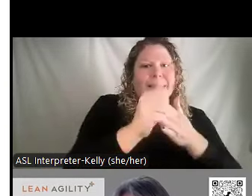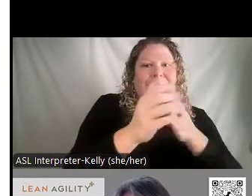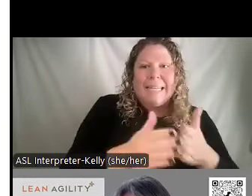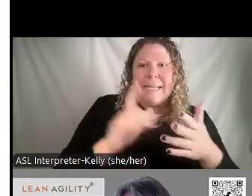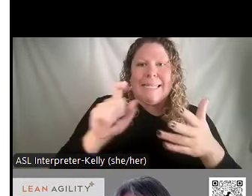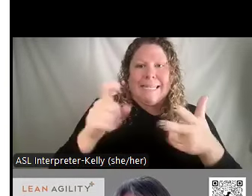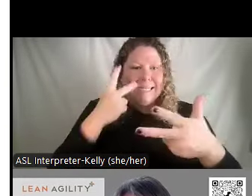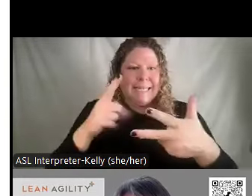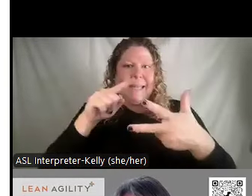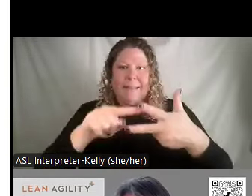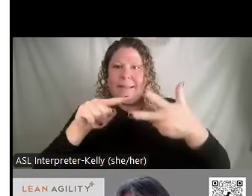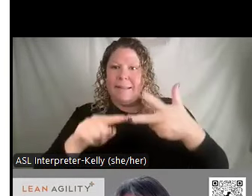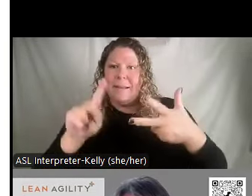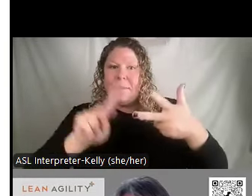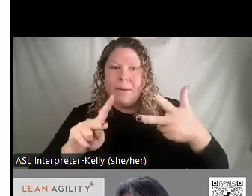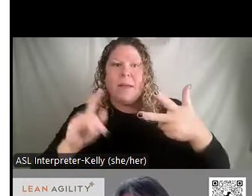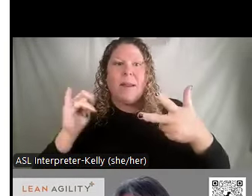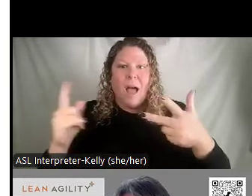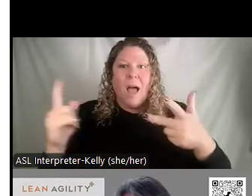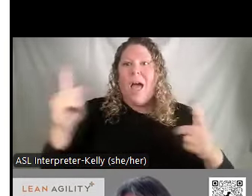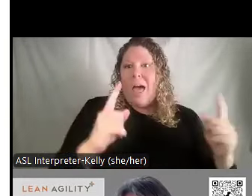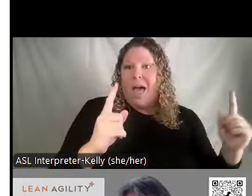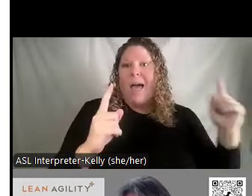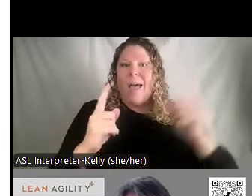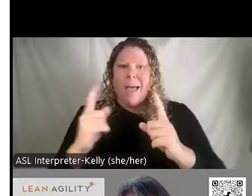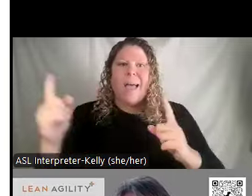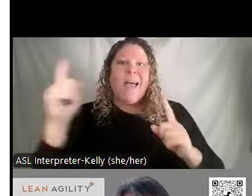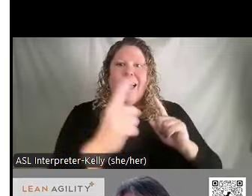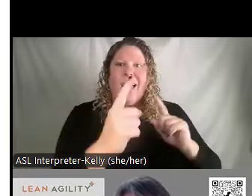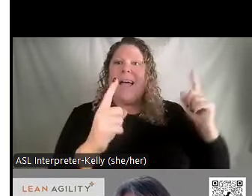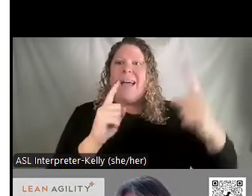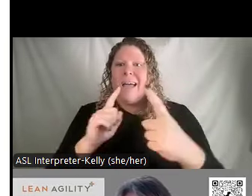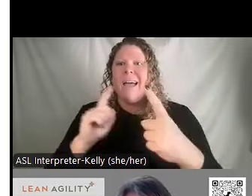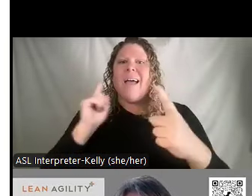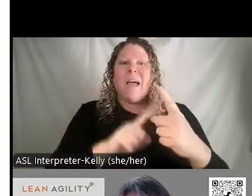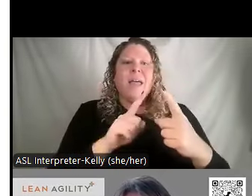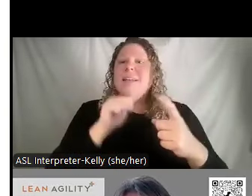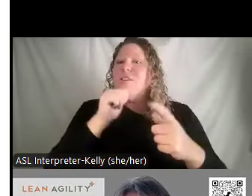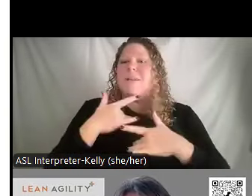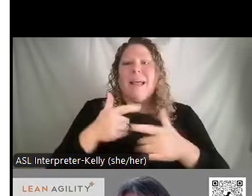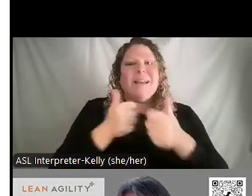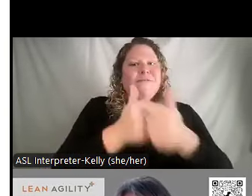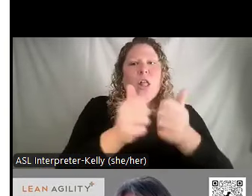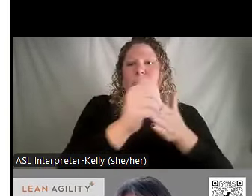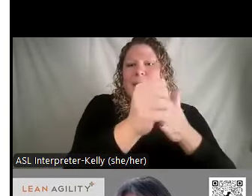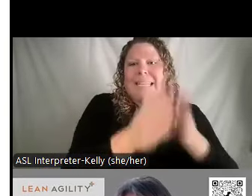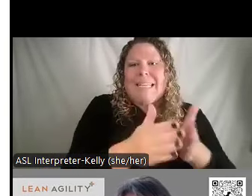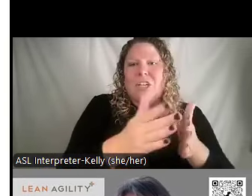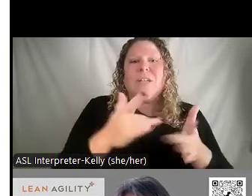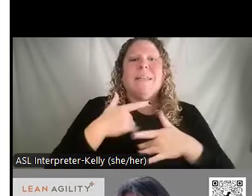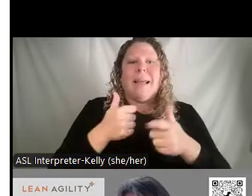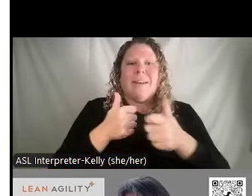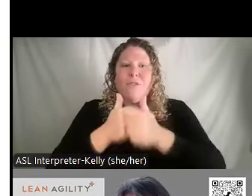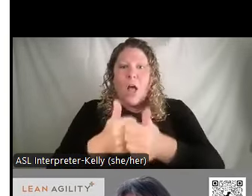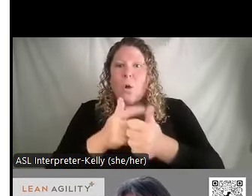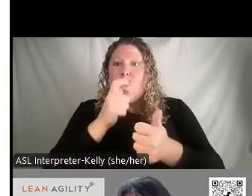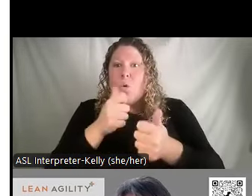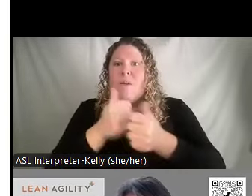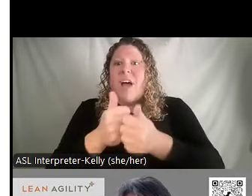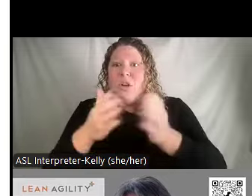followers because new followers emulate followers, not the leader. Now here come 2 more people, then 3 more immediately. Now we've